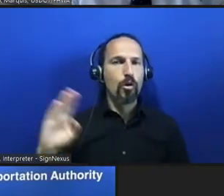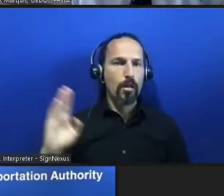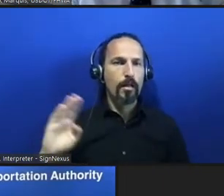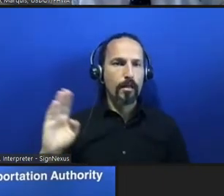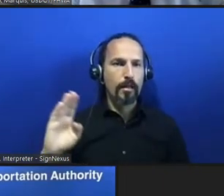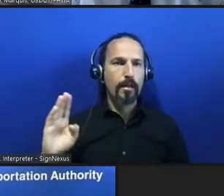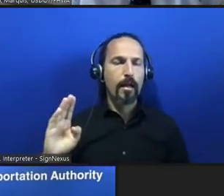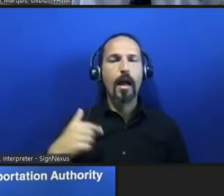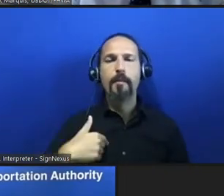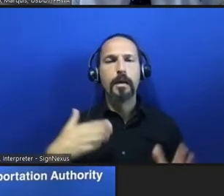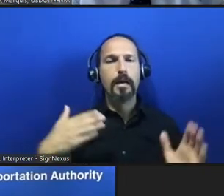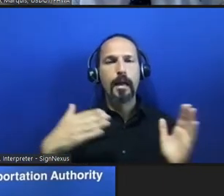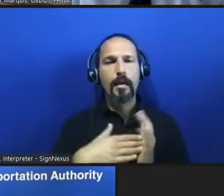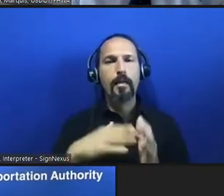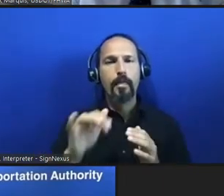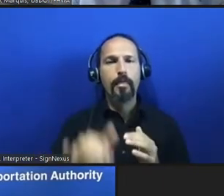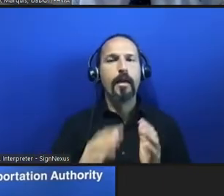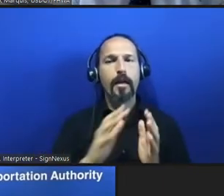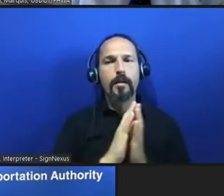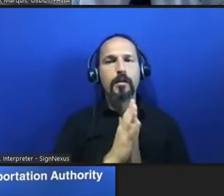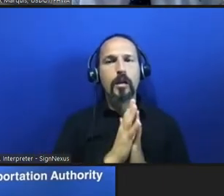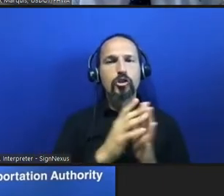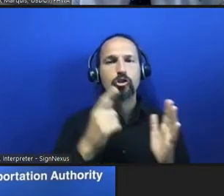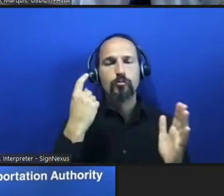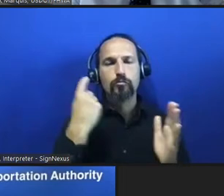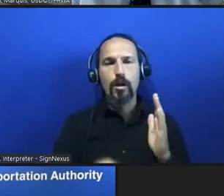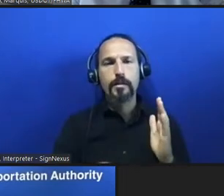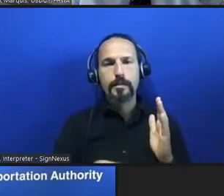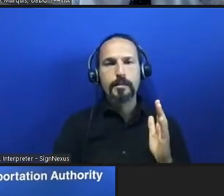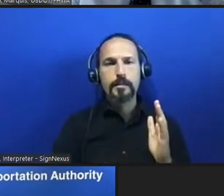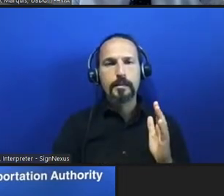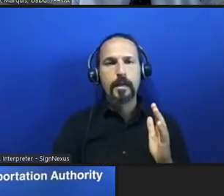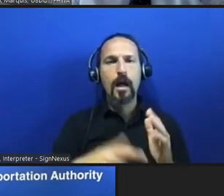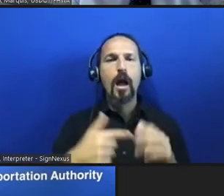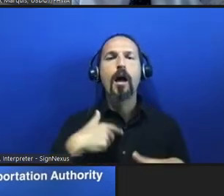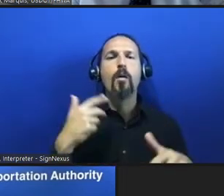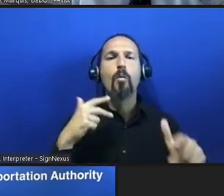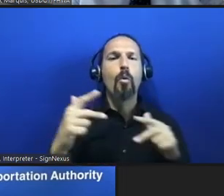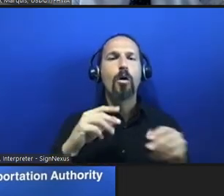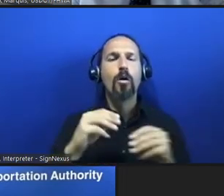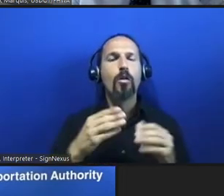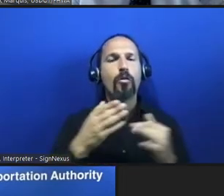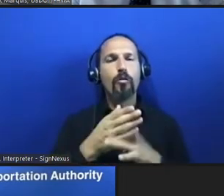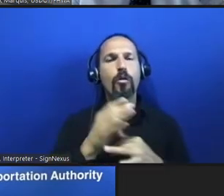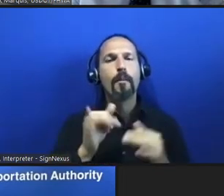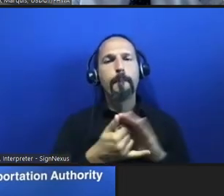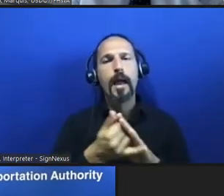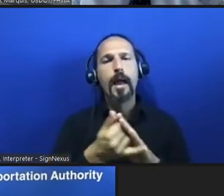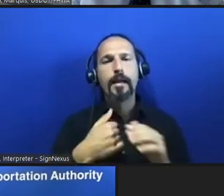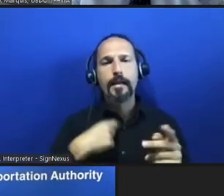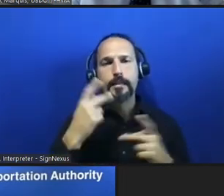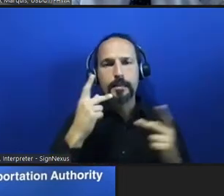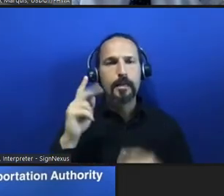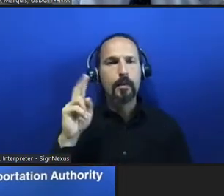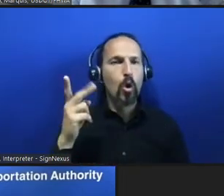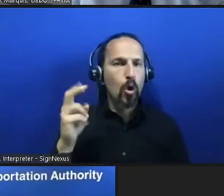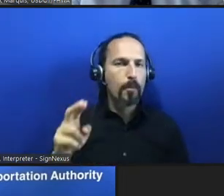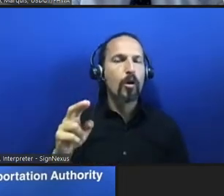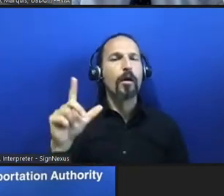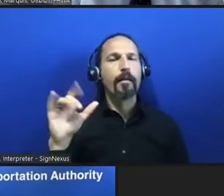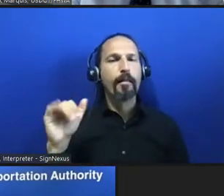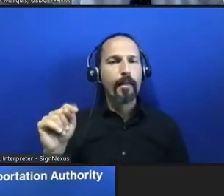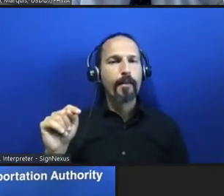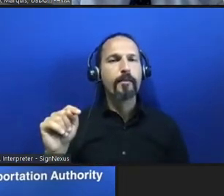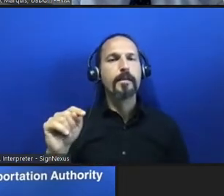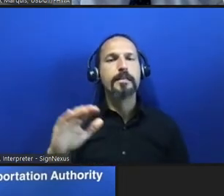and I oppose this congestion pricing uh as I walk through Manhattan all I see are Uber lift Vehicles